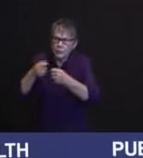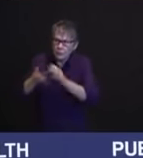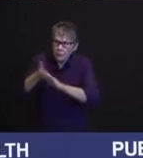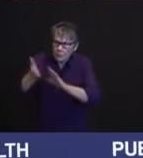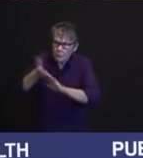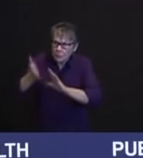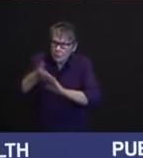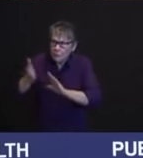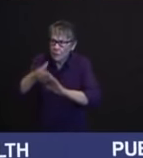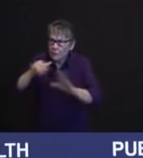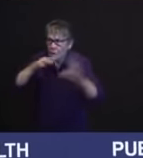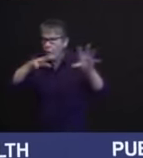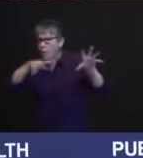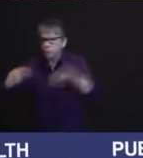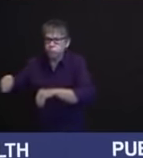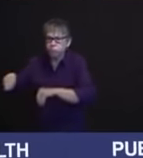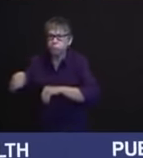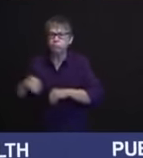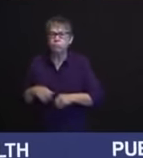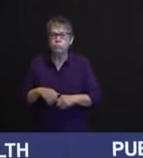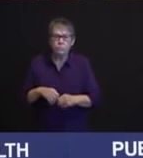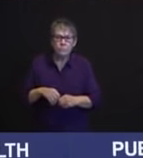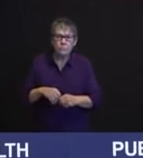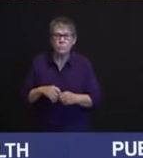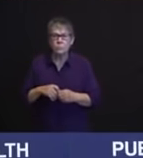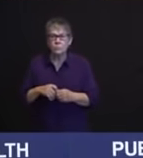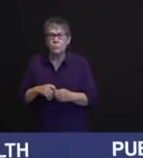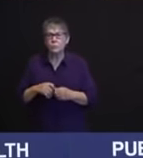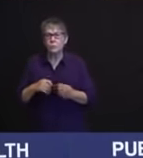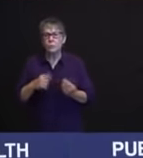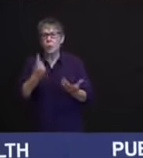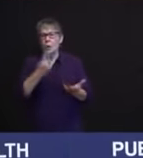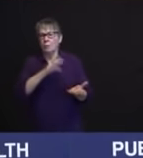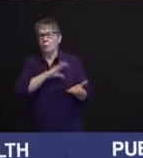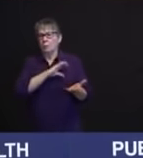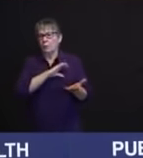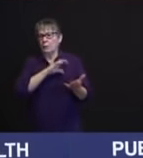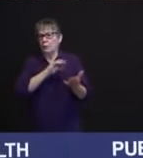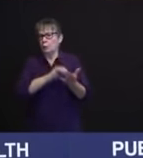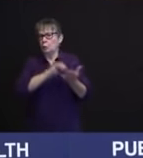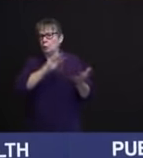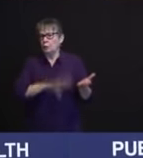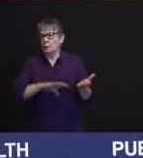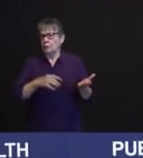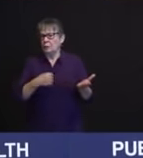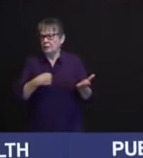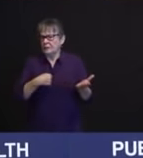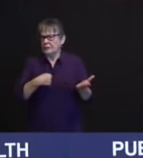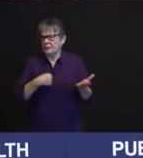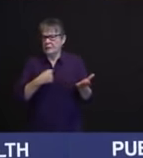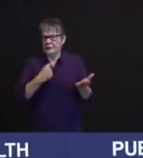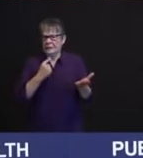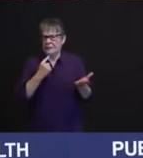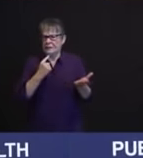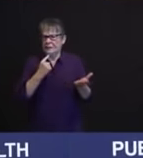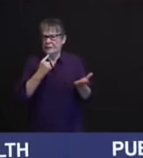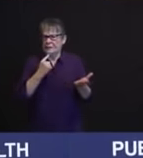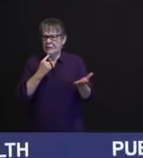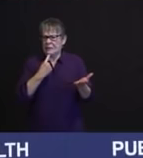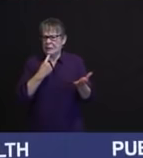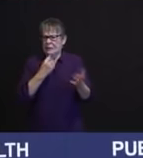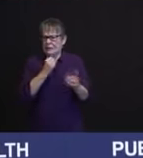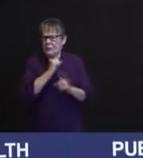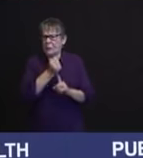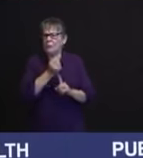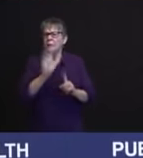of respect, both him and his family, their privacy, I will not comment any further on that, and simply ask that you pray for